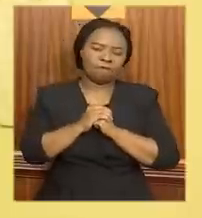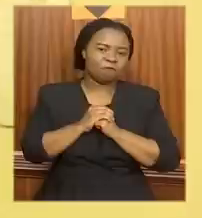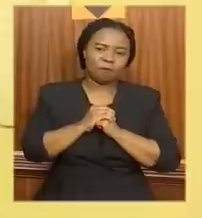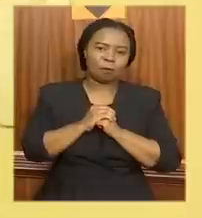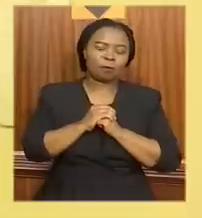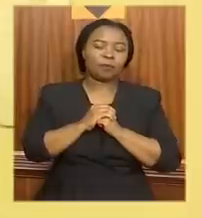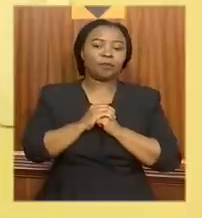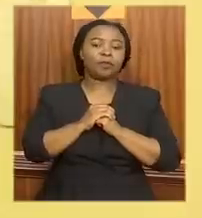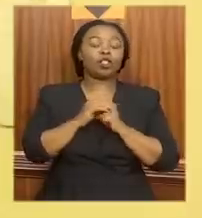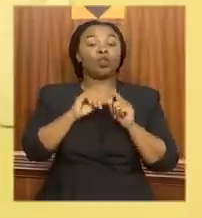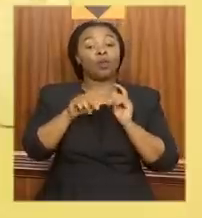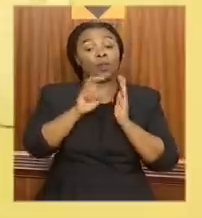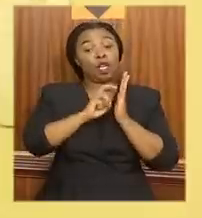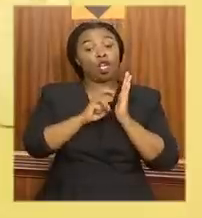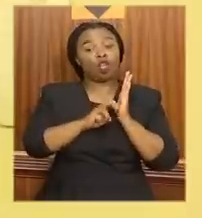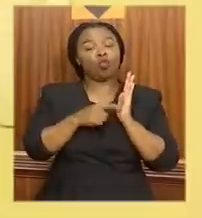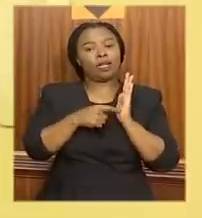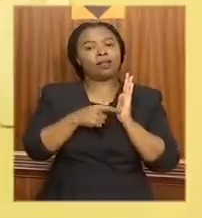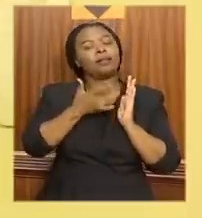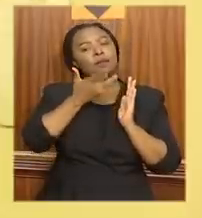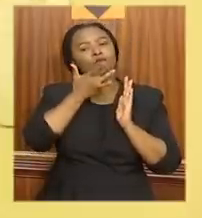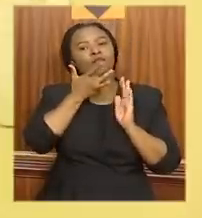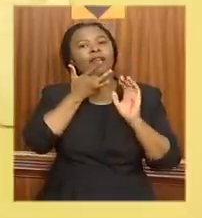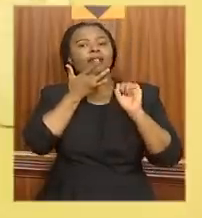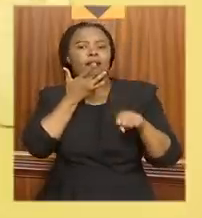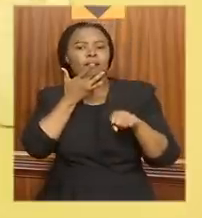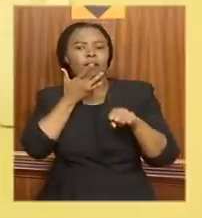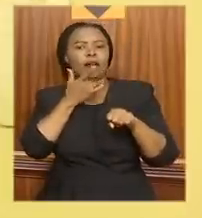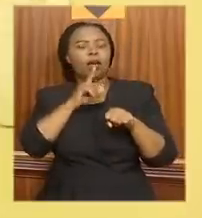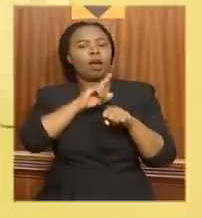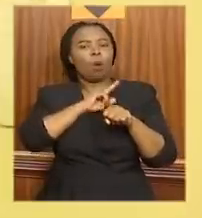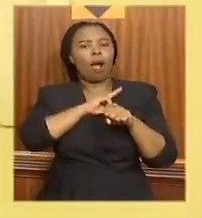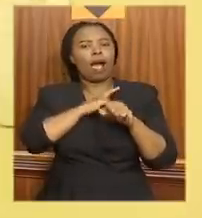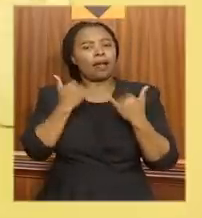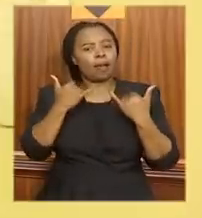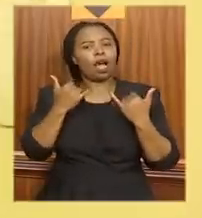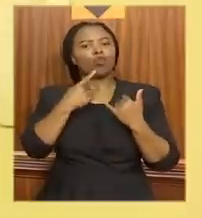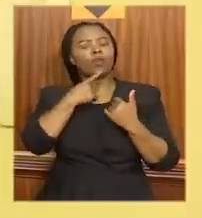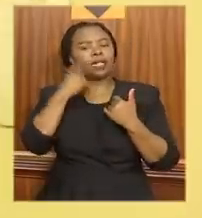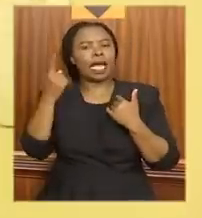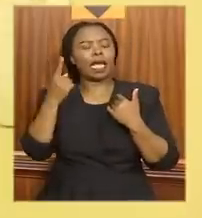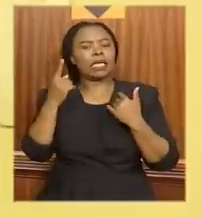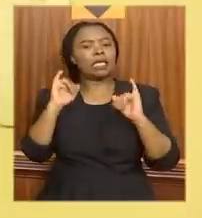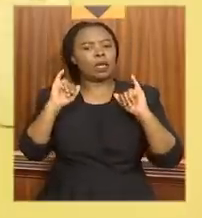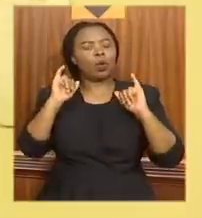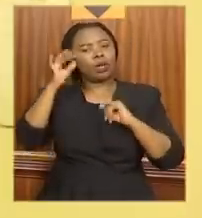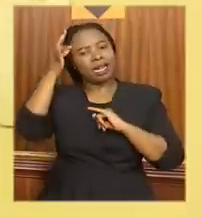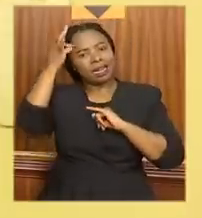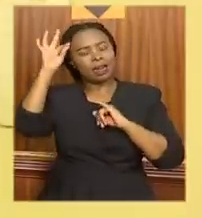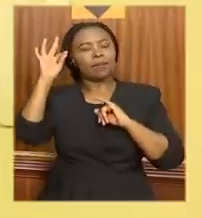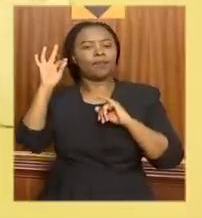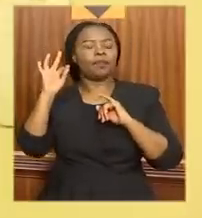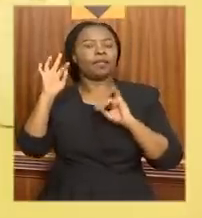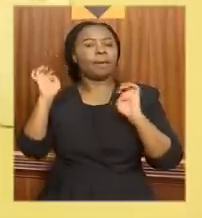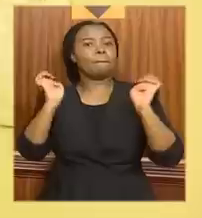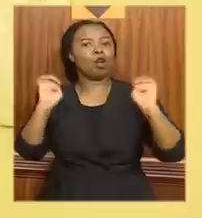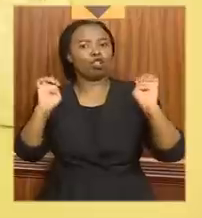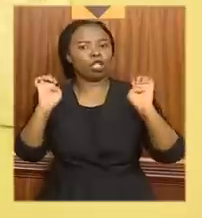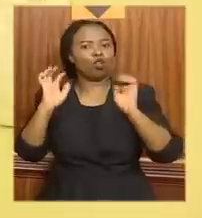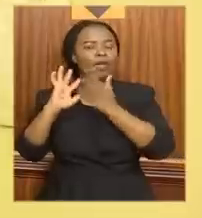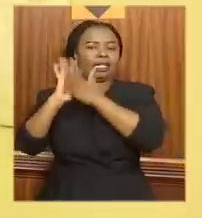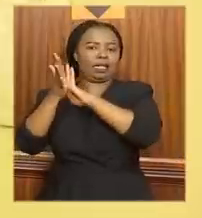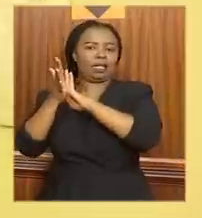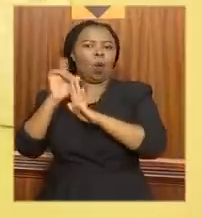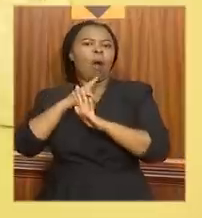are preferable to declaring a state of disaster or even emergency, as some have